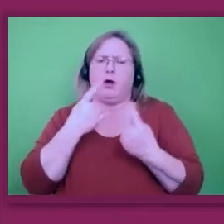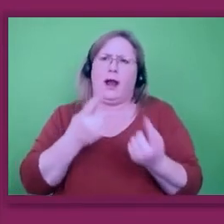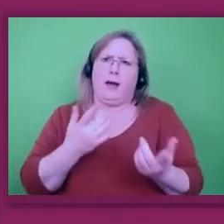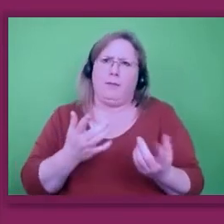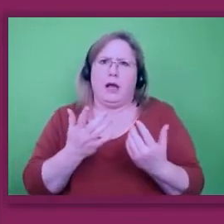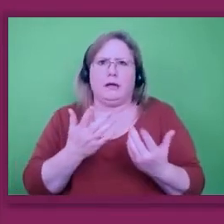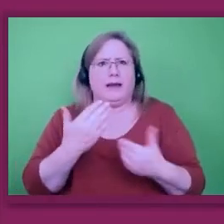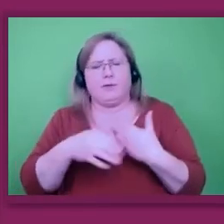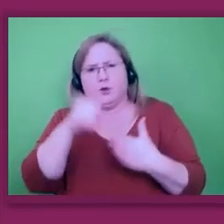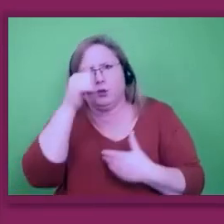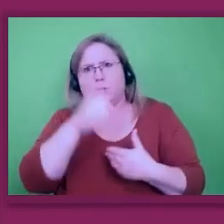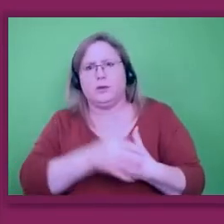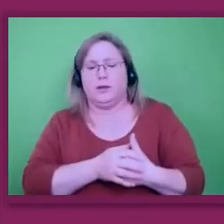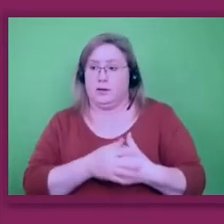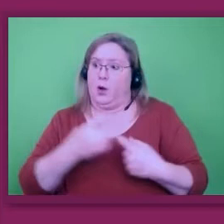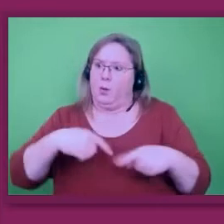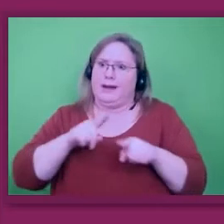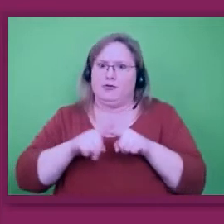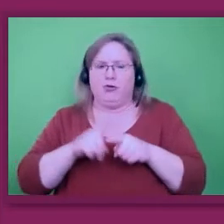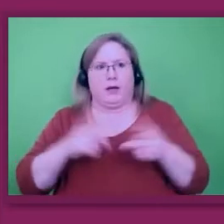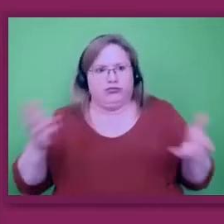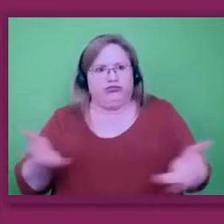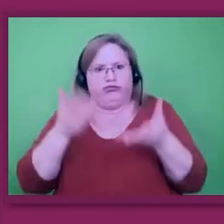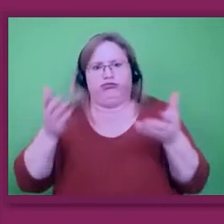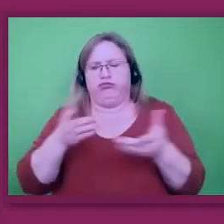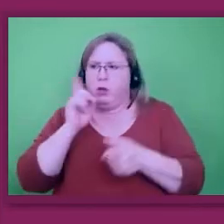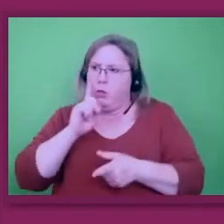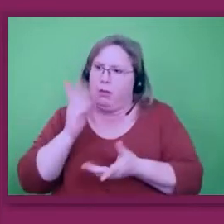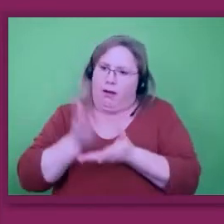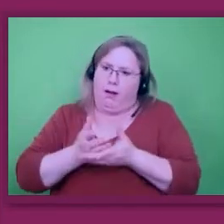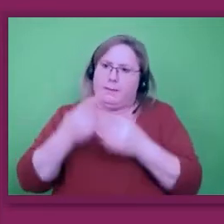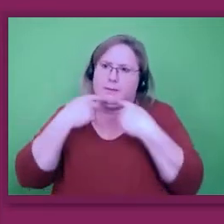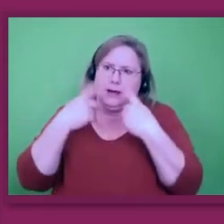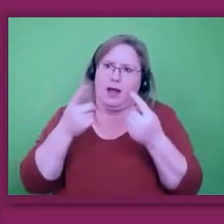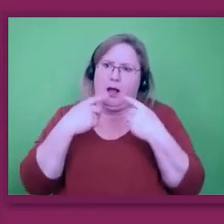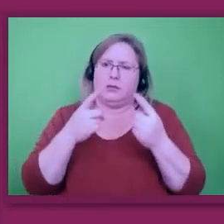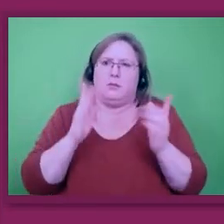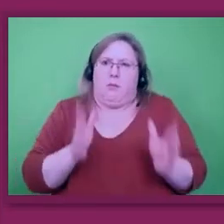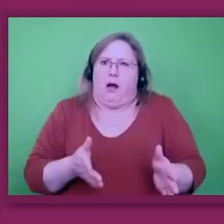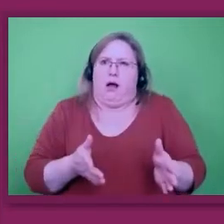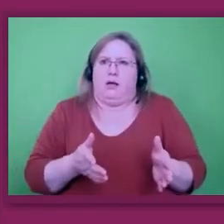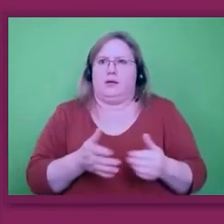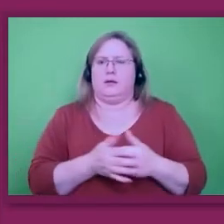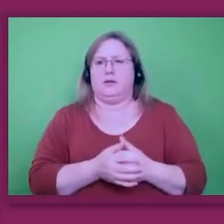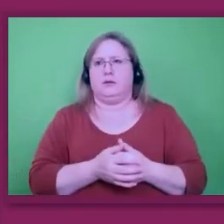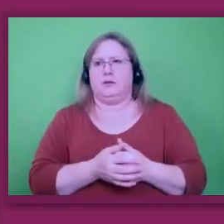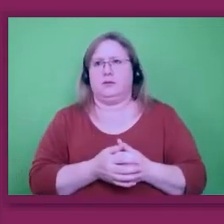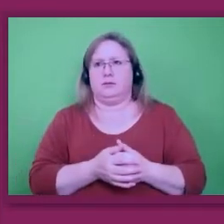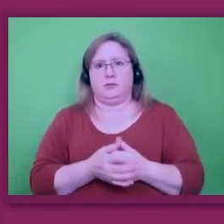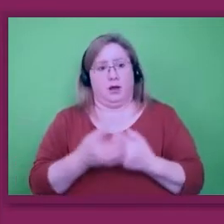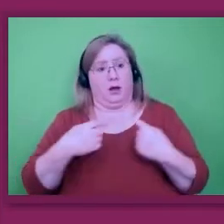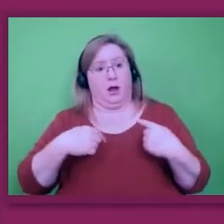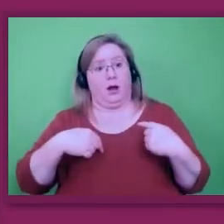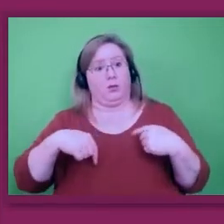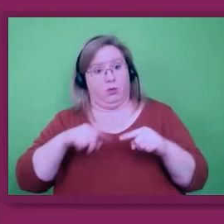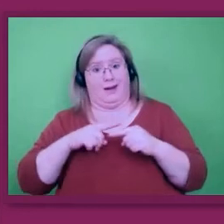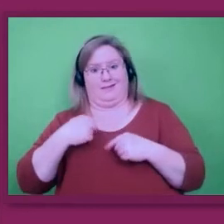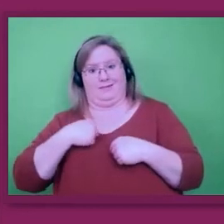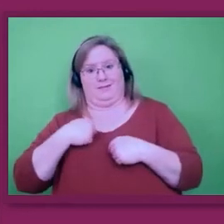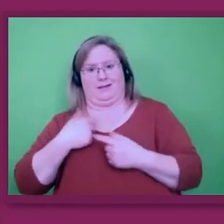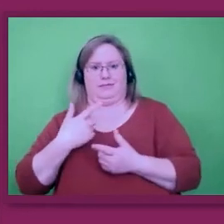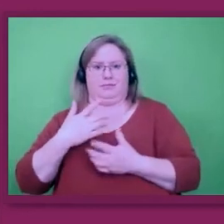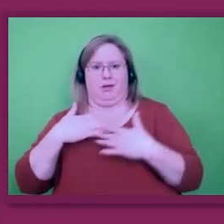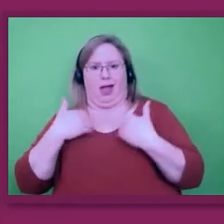speak up. And in turn, with our health professional steps, we ask, health professionals to listen. You know,